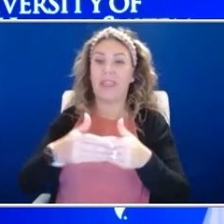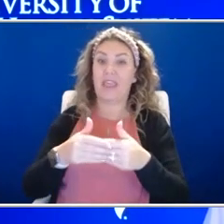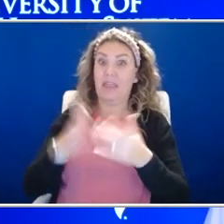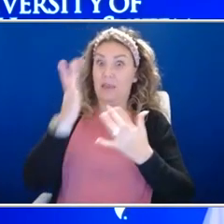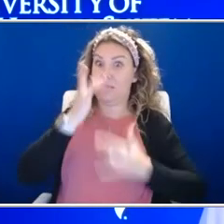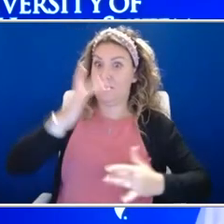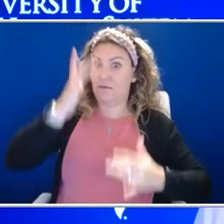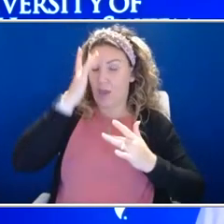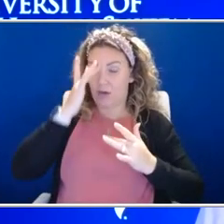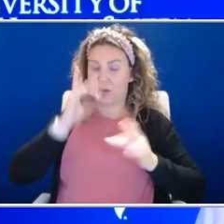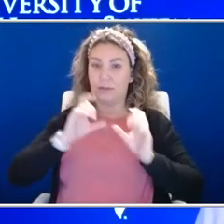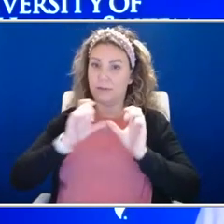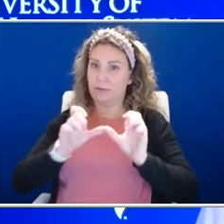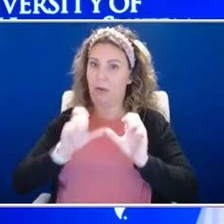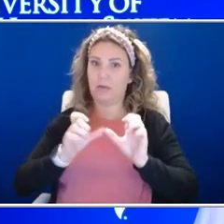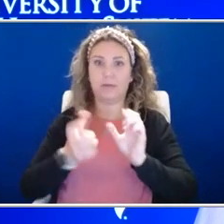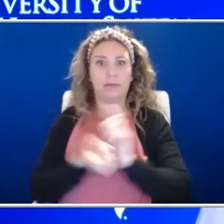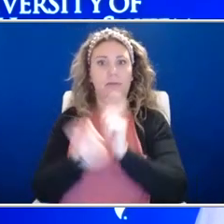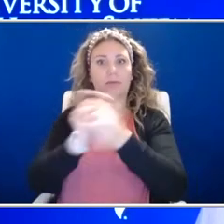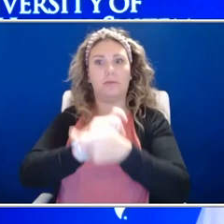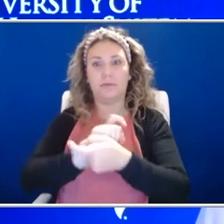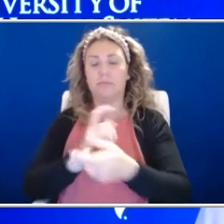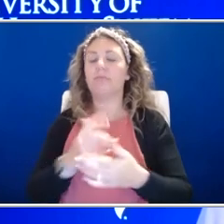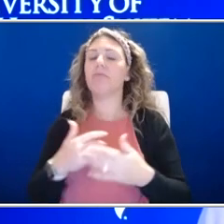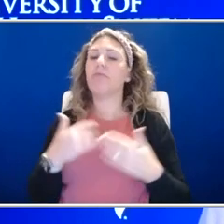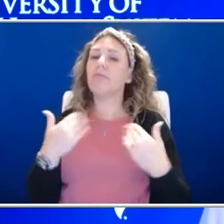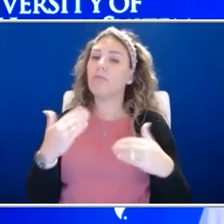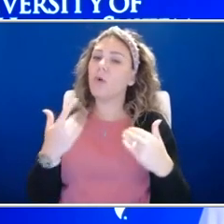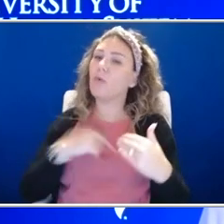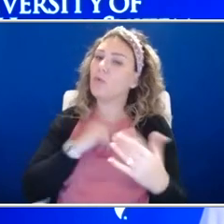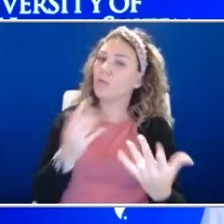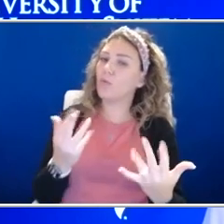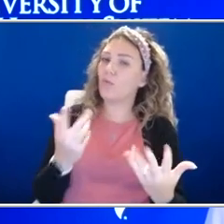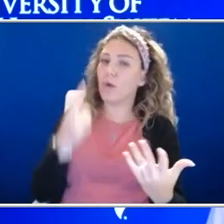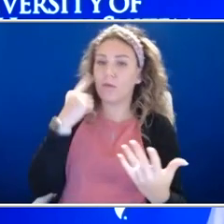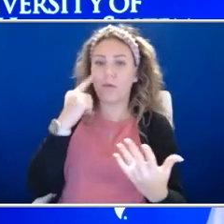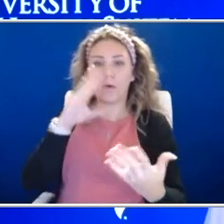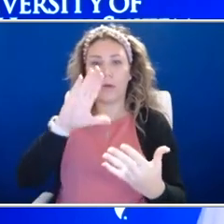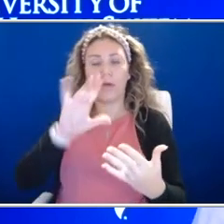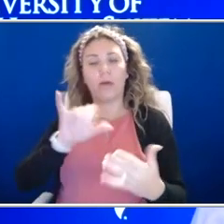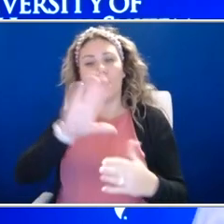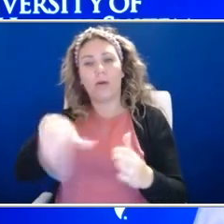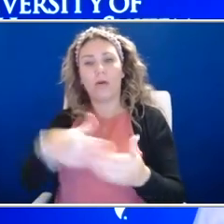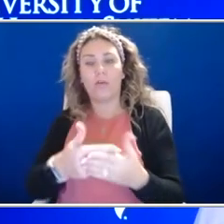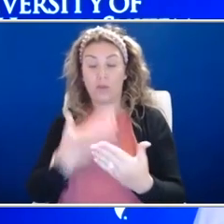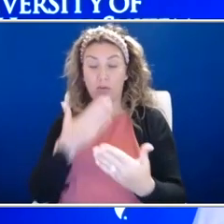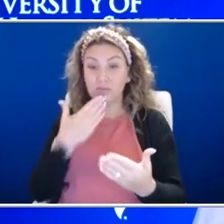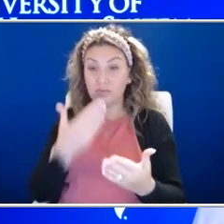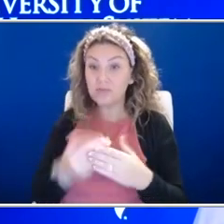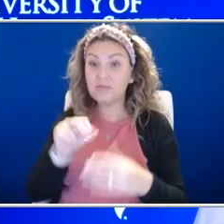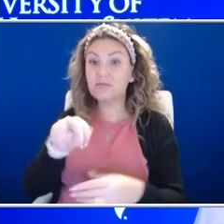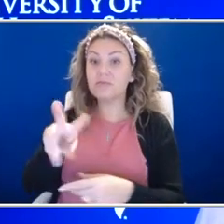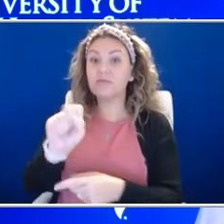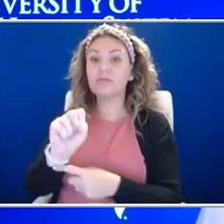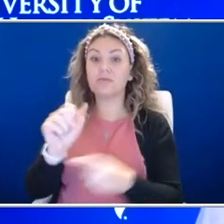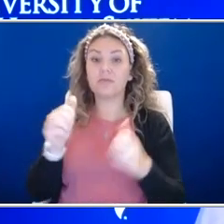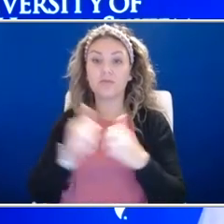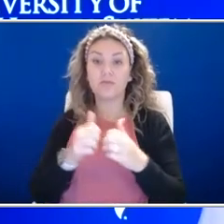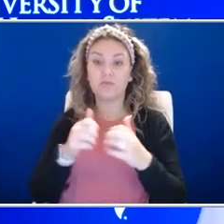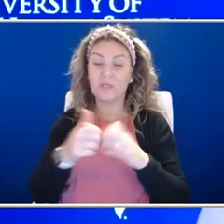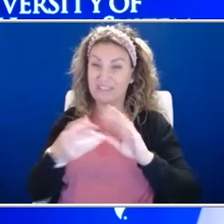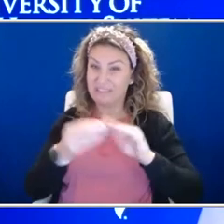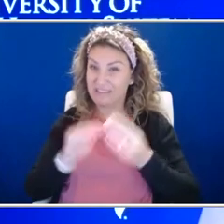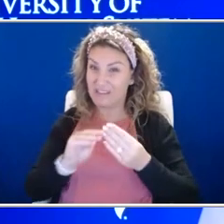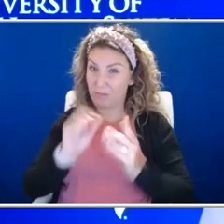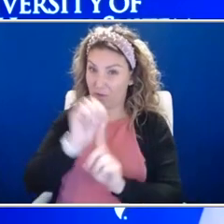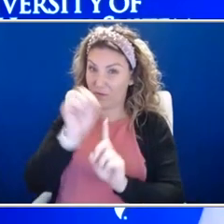constantly changing. So we'll kind of wait for that. And I think overall, yes, it has been good. with the number of reported cases, but also